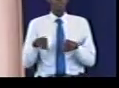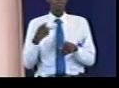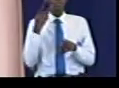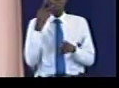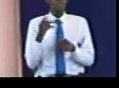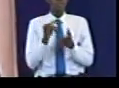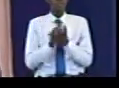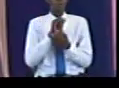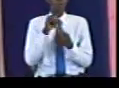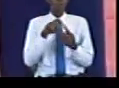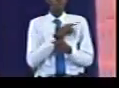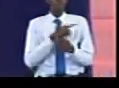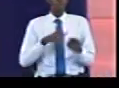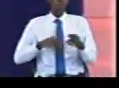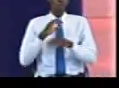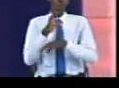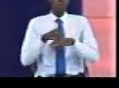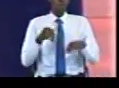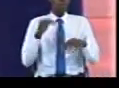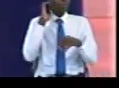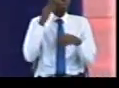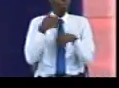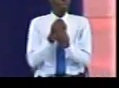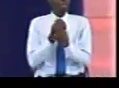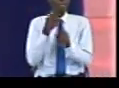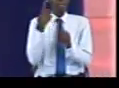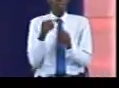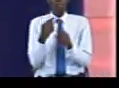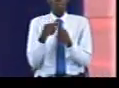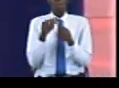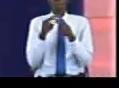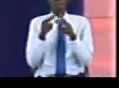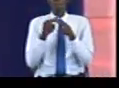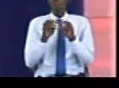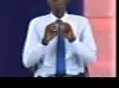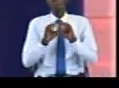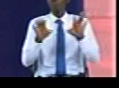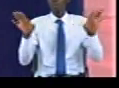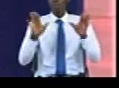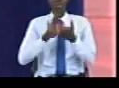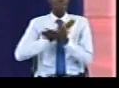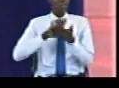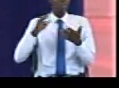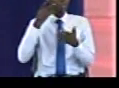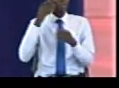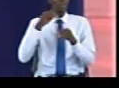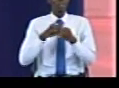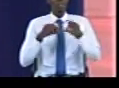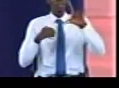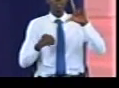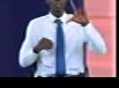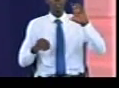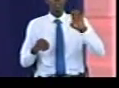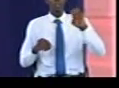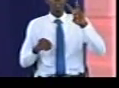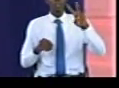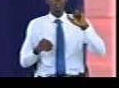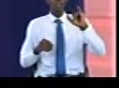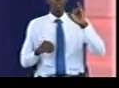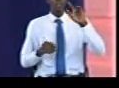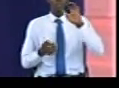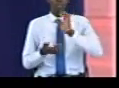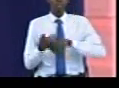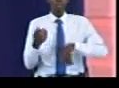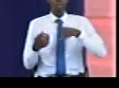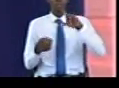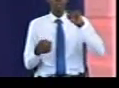clear, that distinction very clear. We're looking at Leviticus chapter 20. Leviticus chapter 20. I'm reading from verse